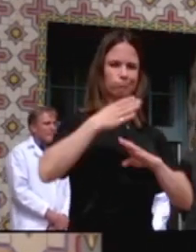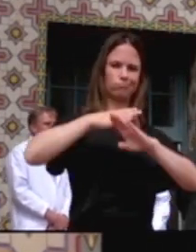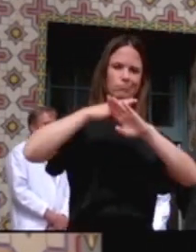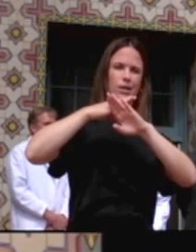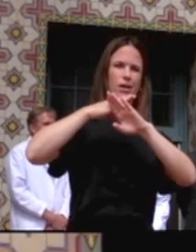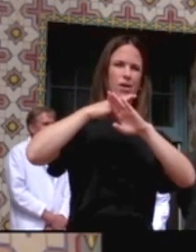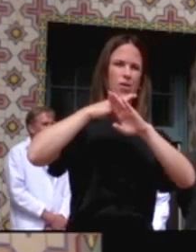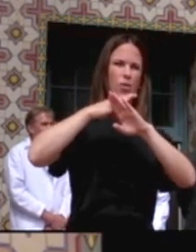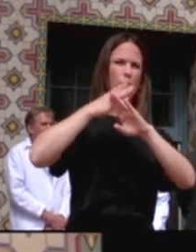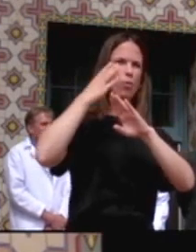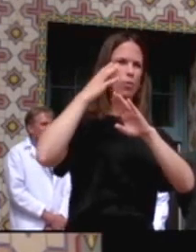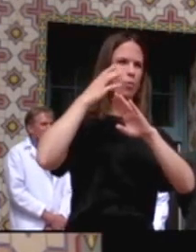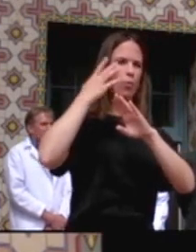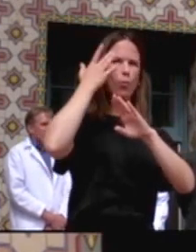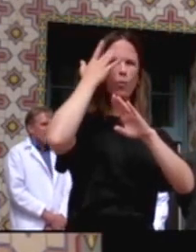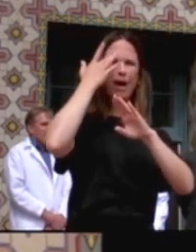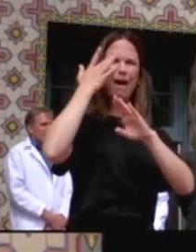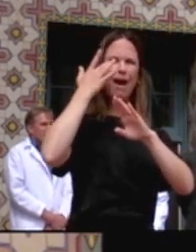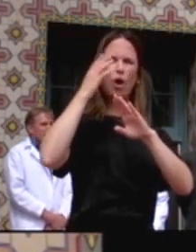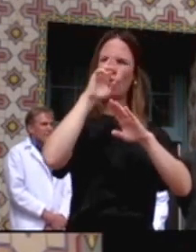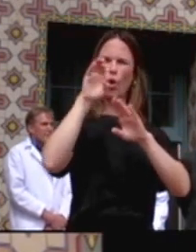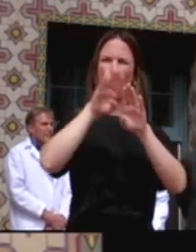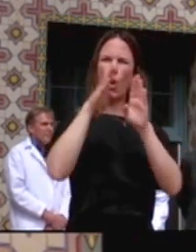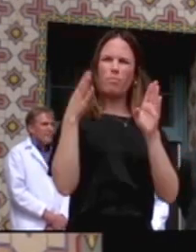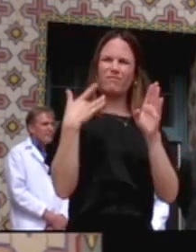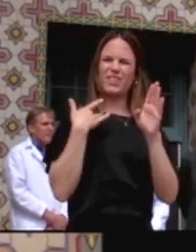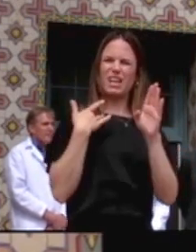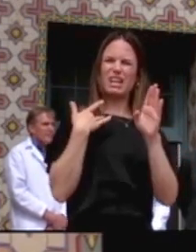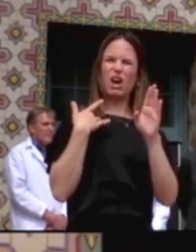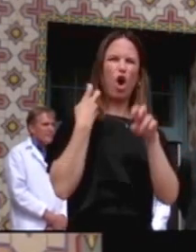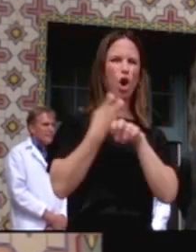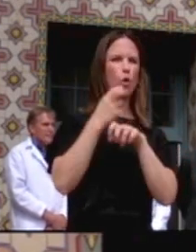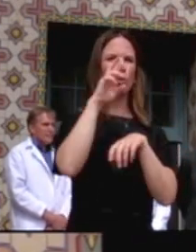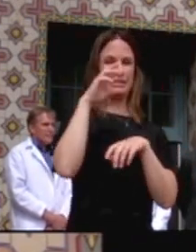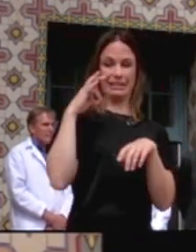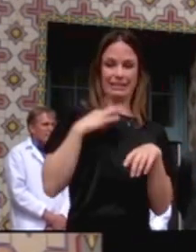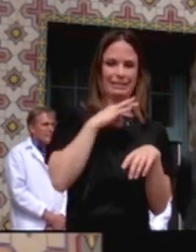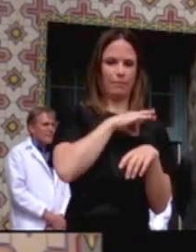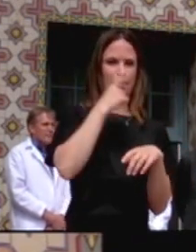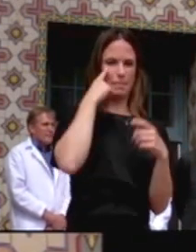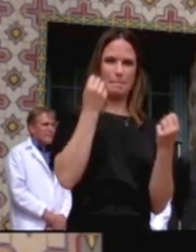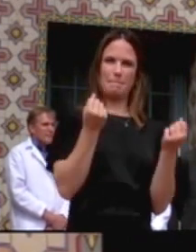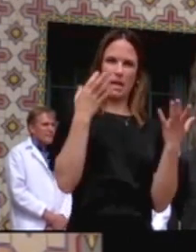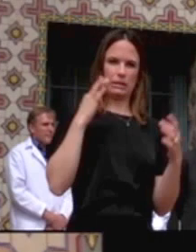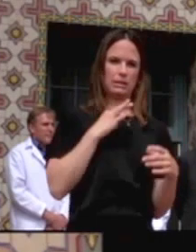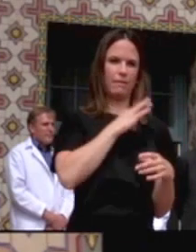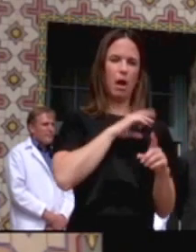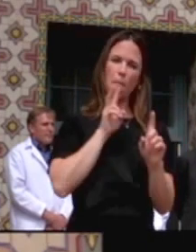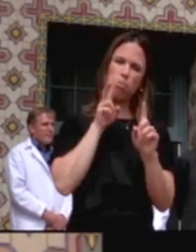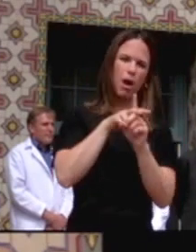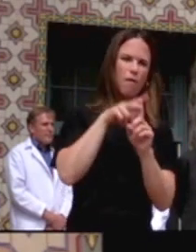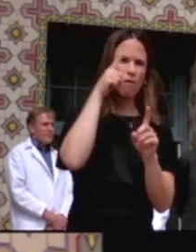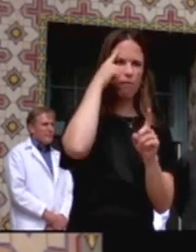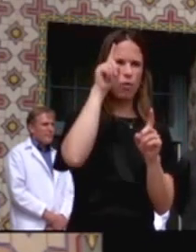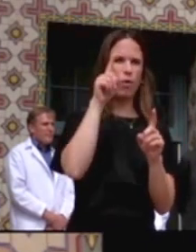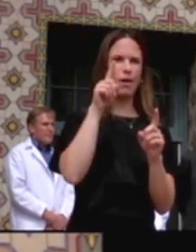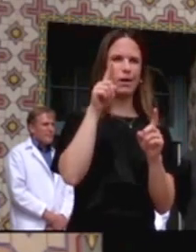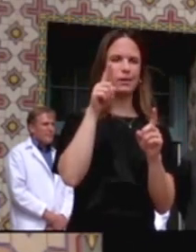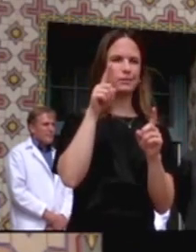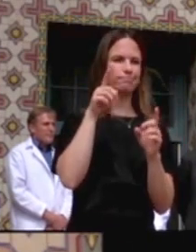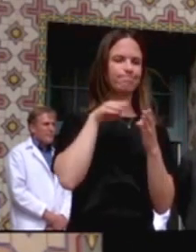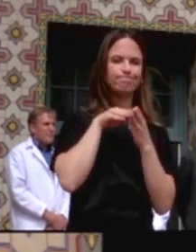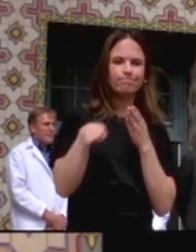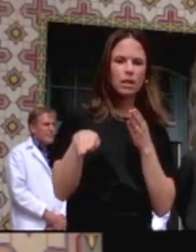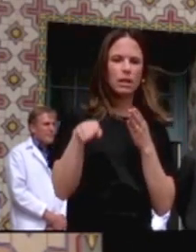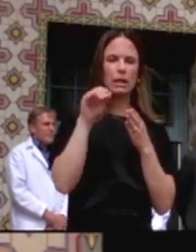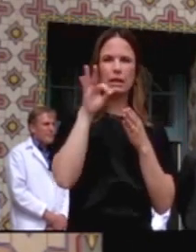to widening the reopening seemed to be staffing and the fact that hundreds of staff were applying for exemptions if